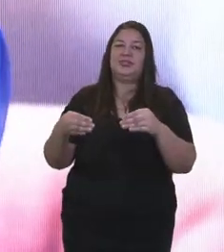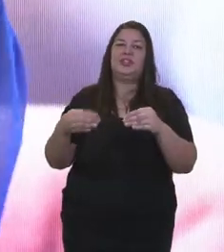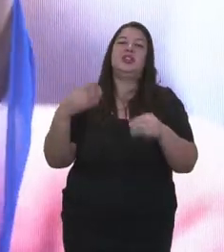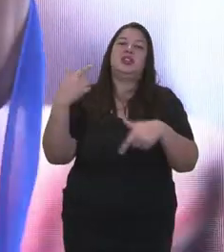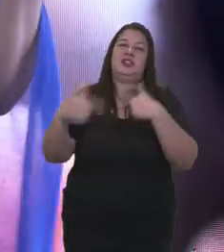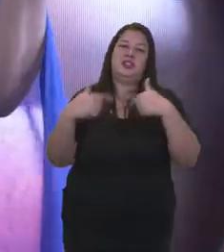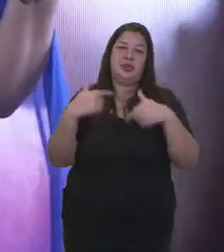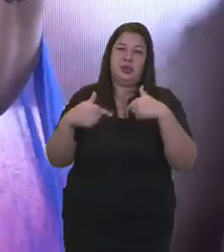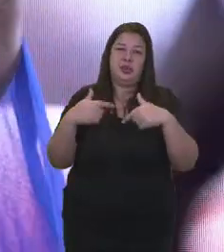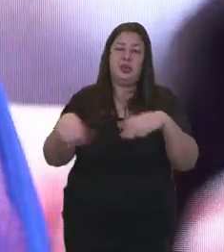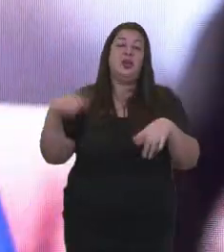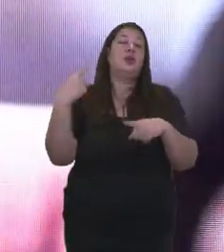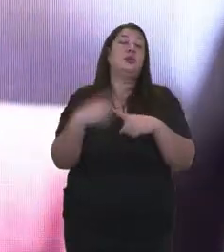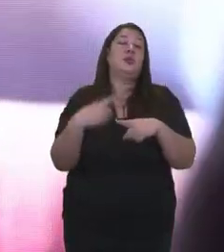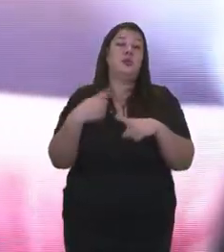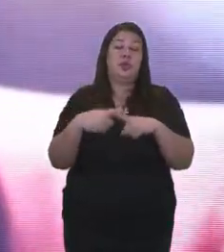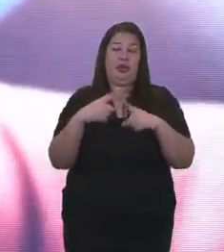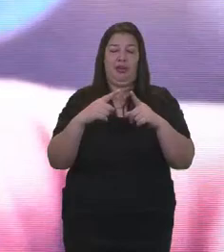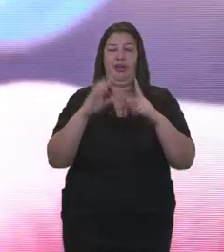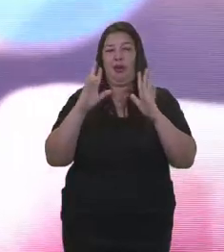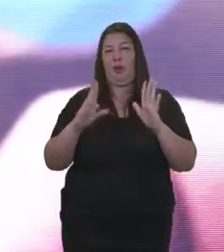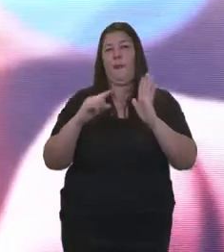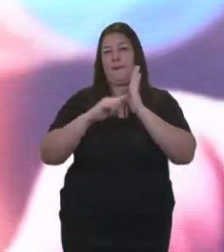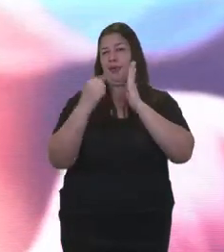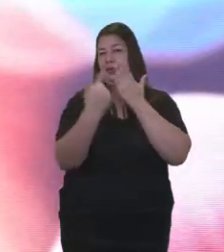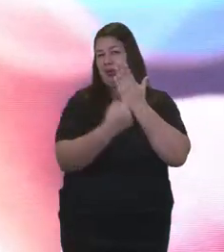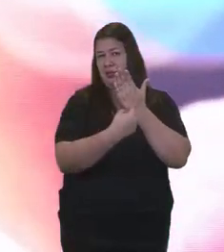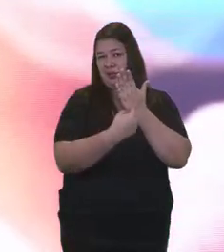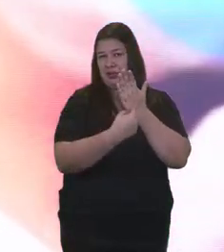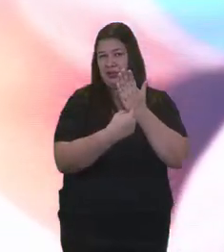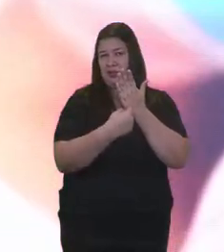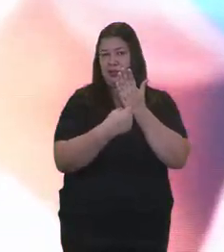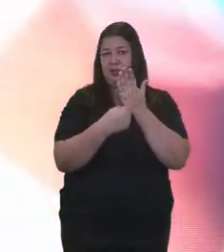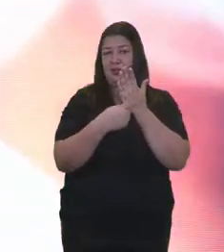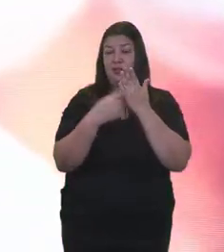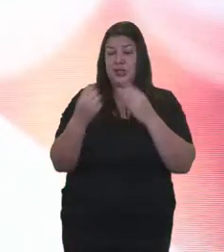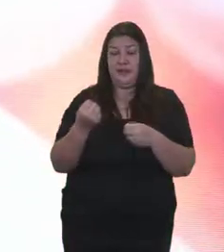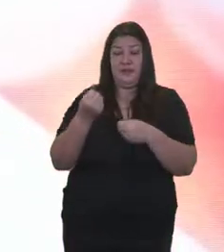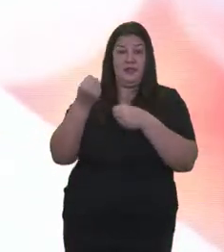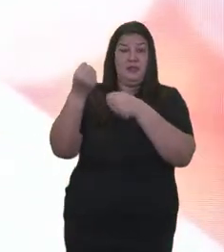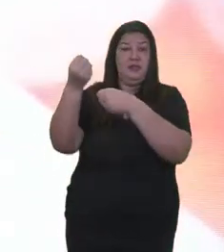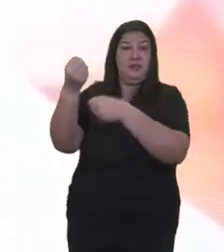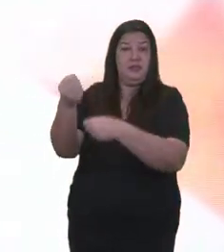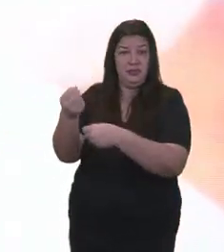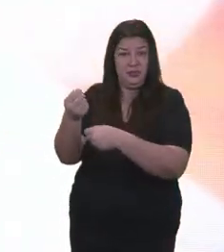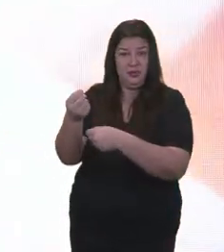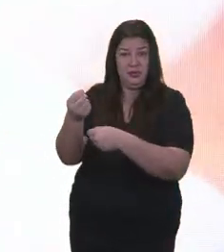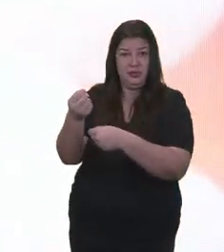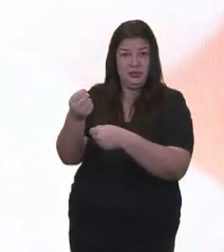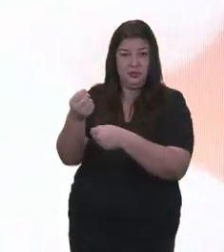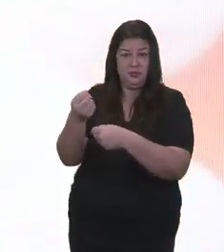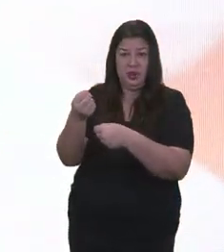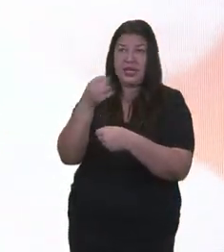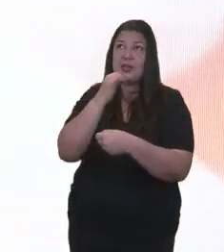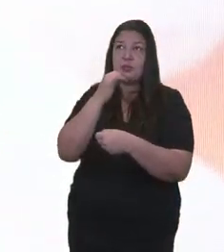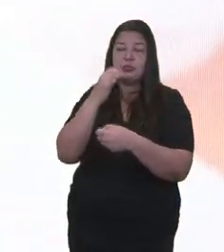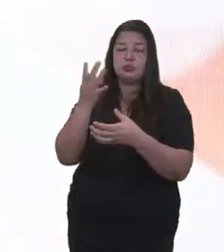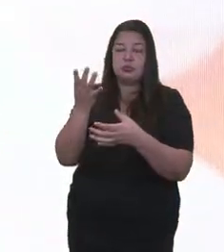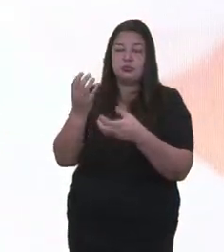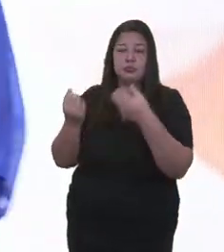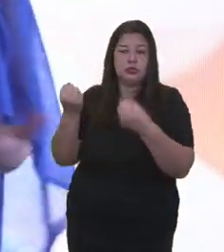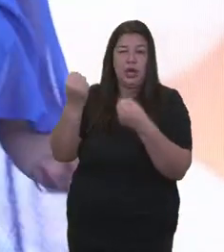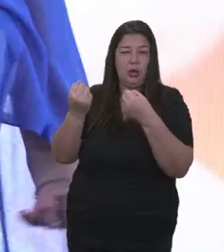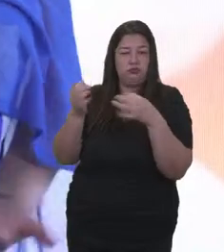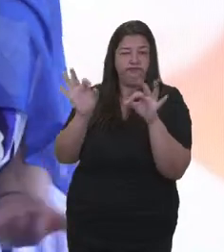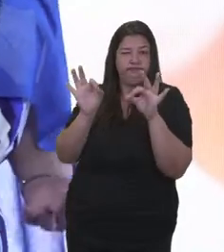work with these two indexes, because like we're going to give a powerful car, you choose the car you